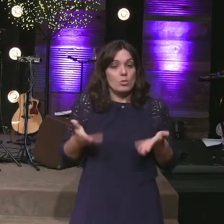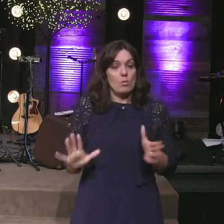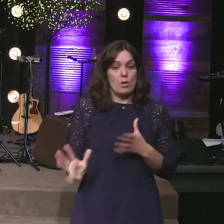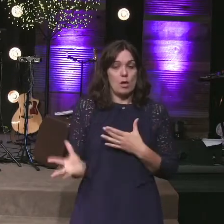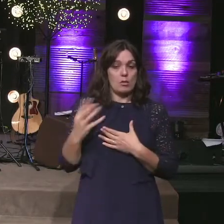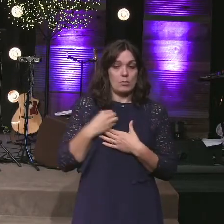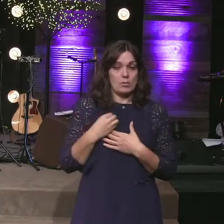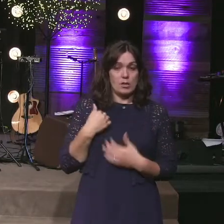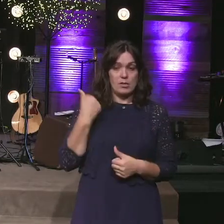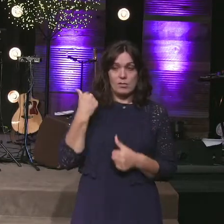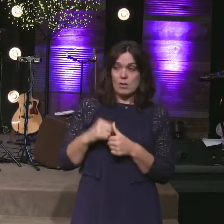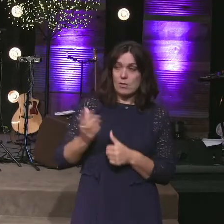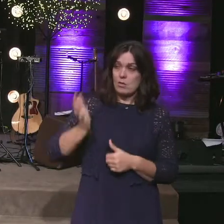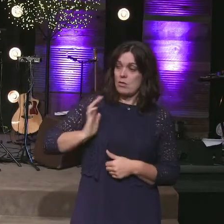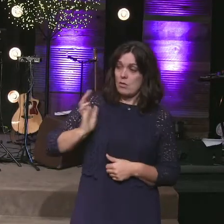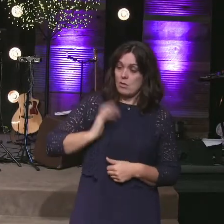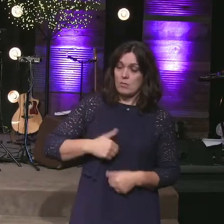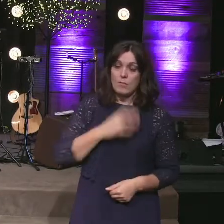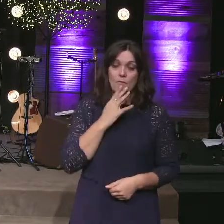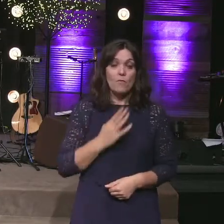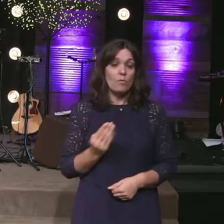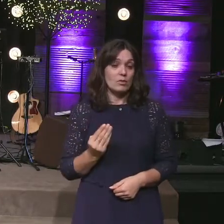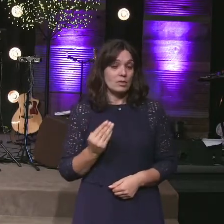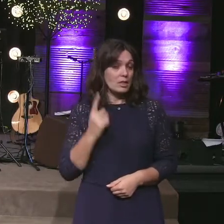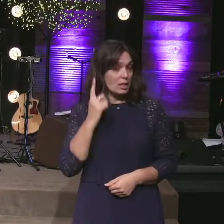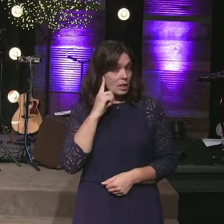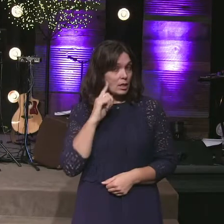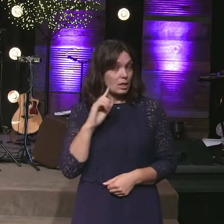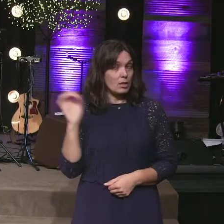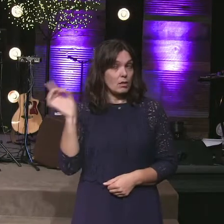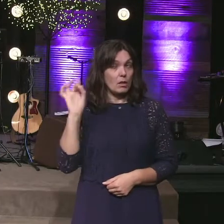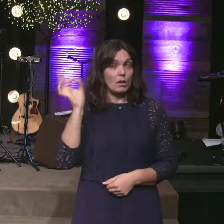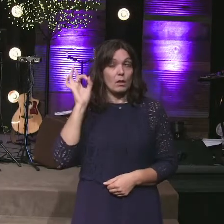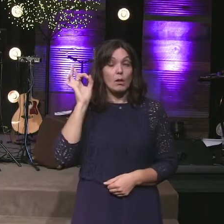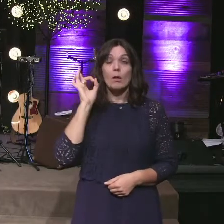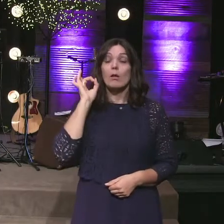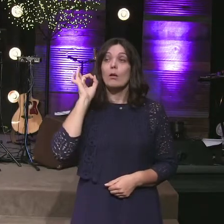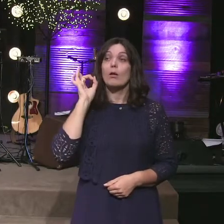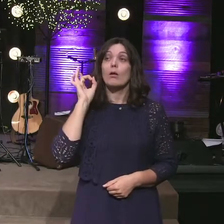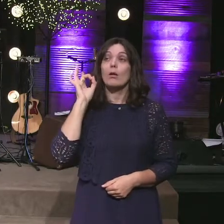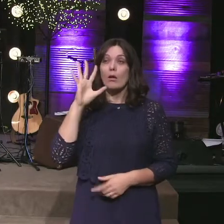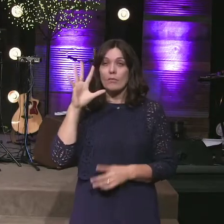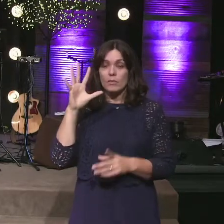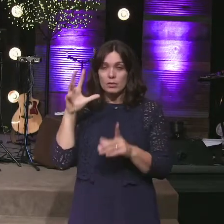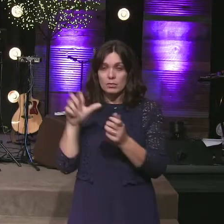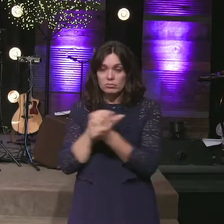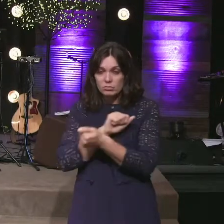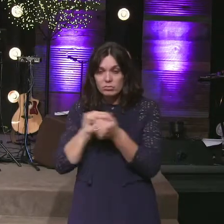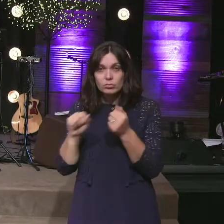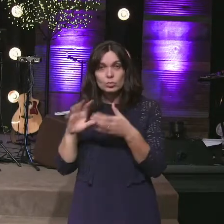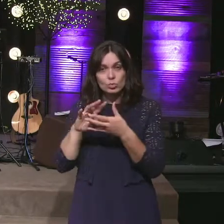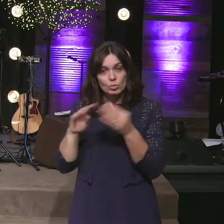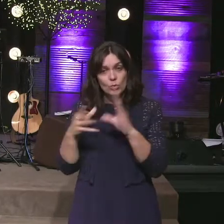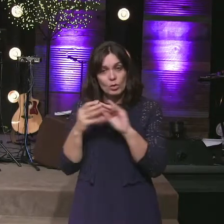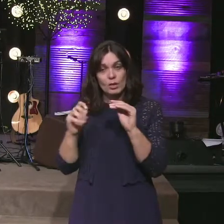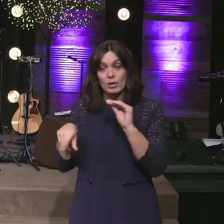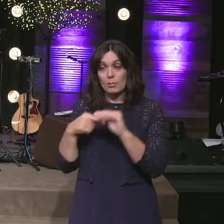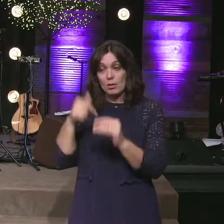being 14 years old and hearing a horrible, violent story about an attack on a